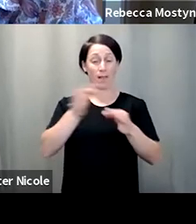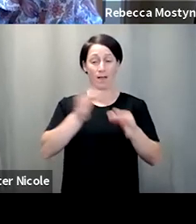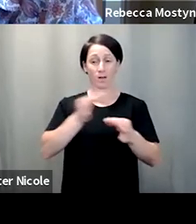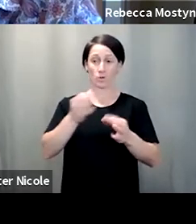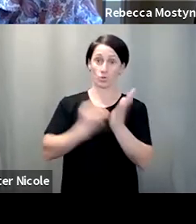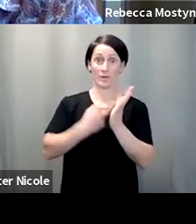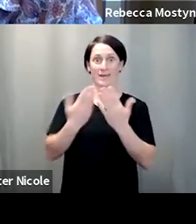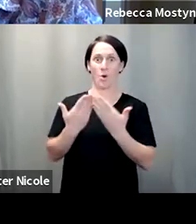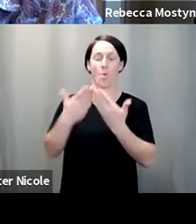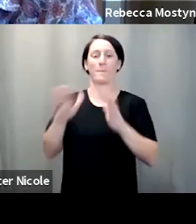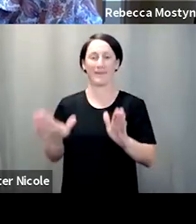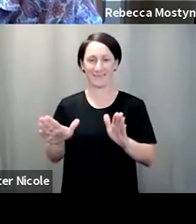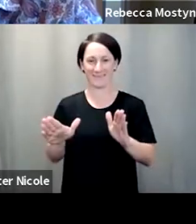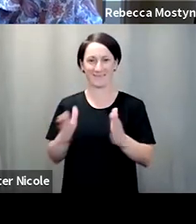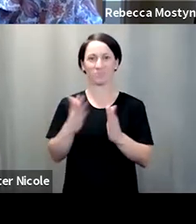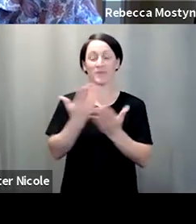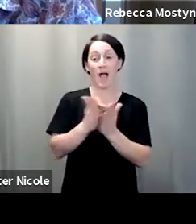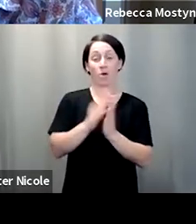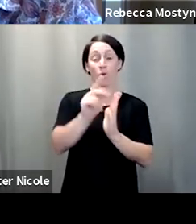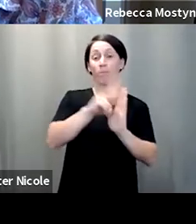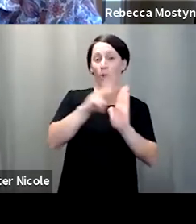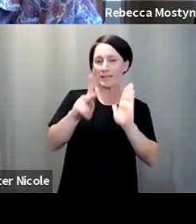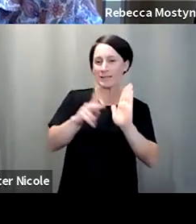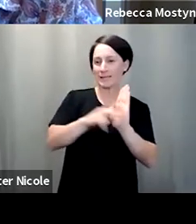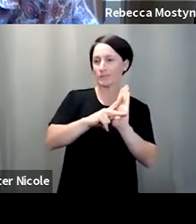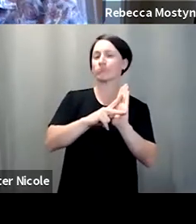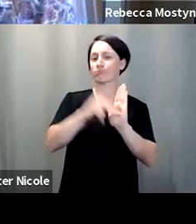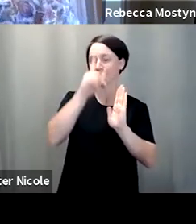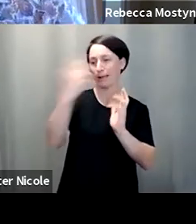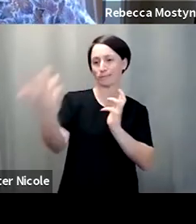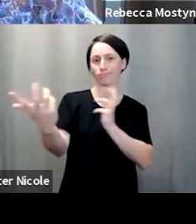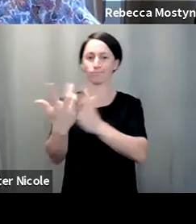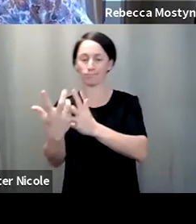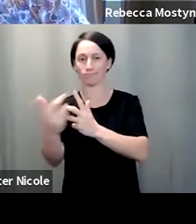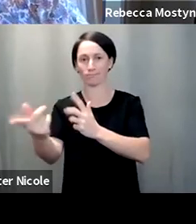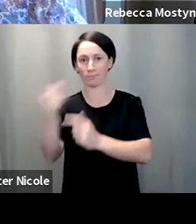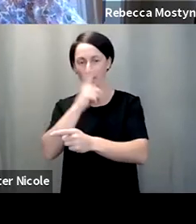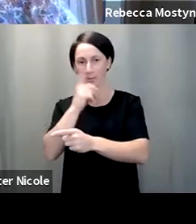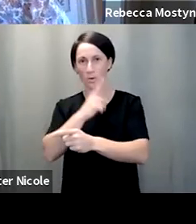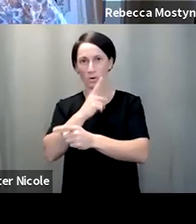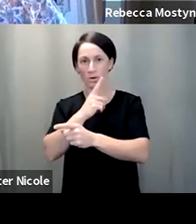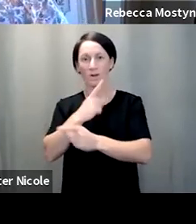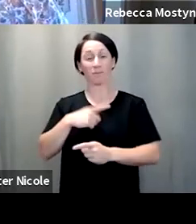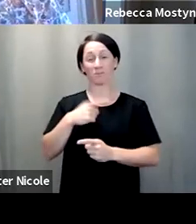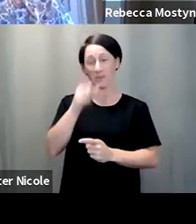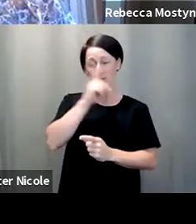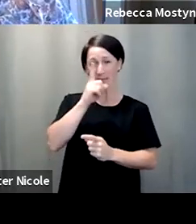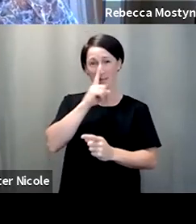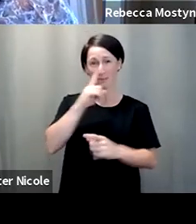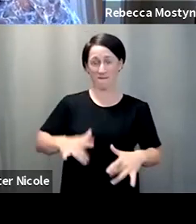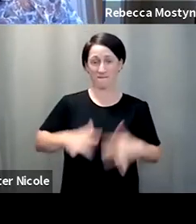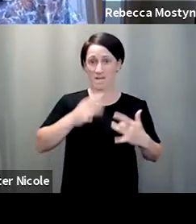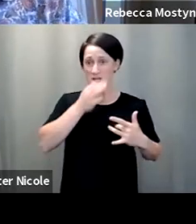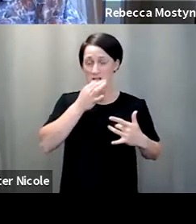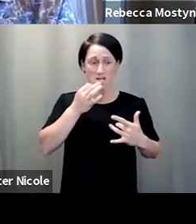your communications speak to those segments. We were seeing that people, as we've discussed today, are in a really wide range of places.